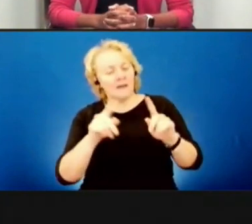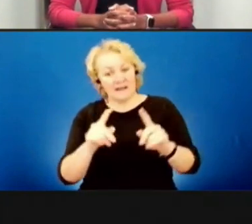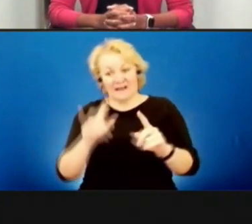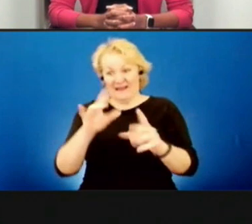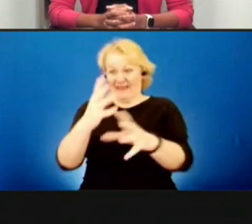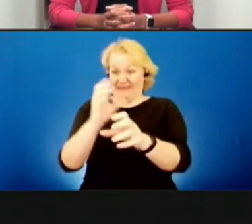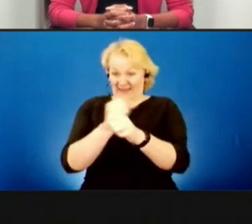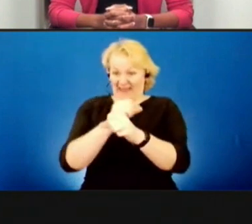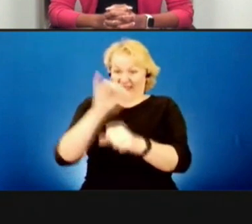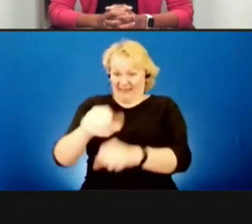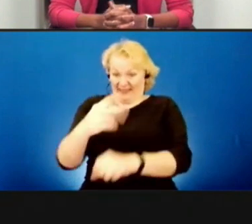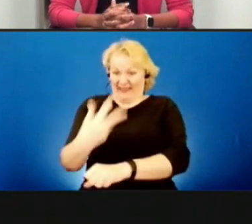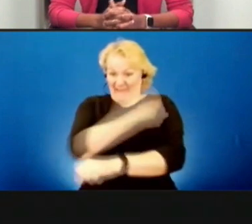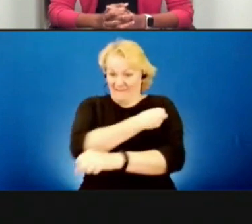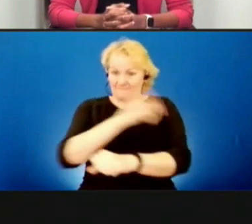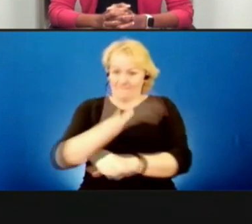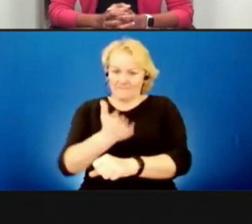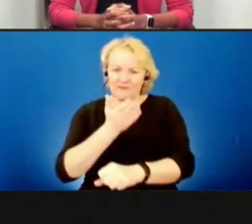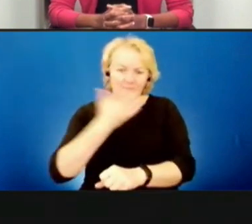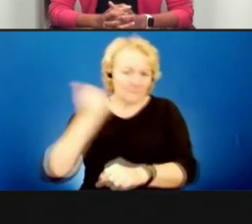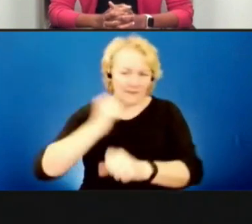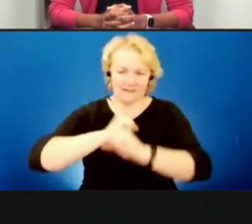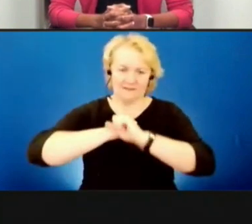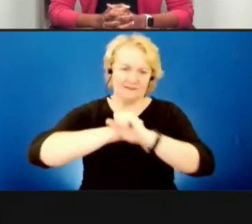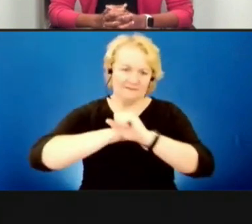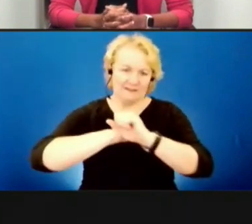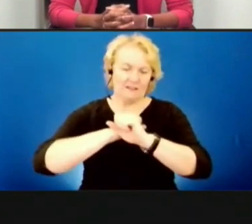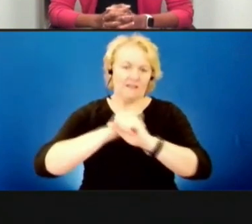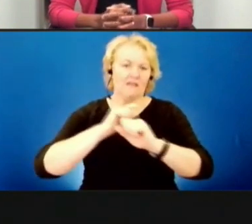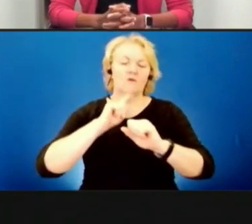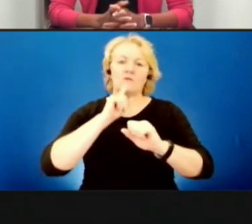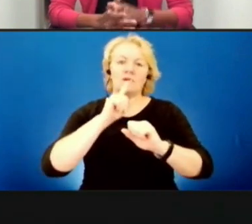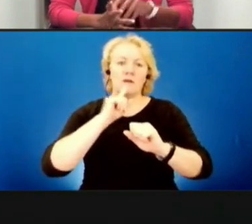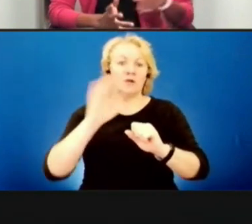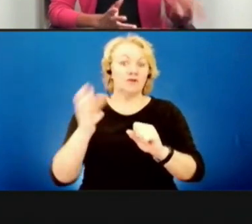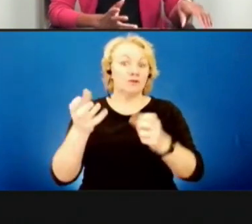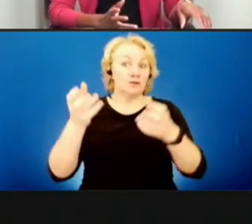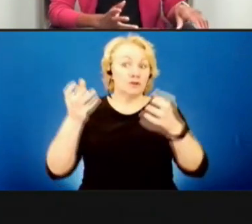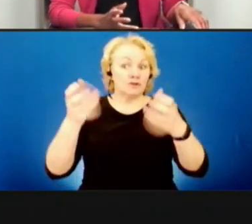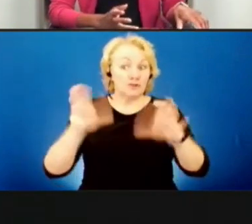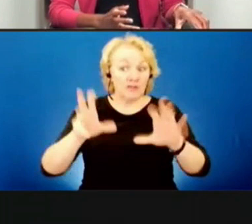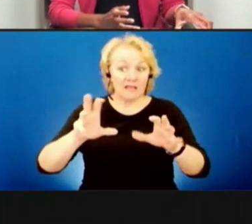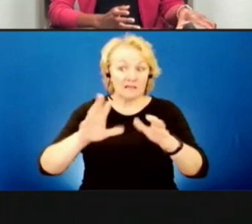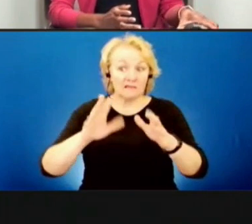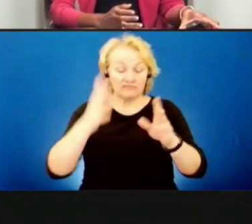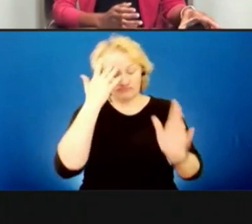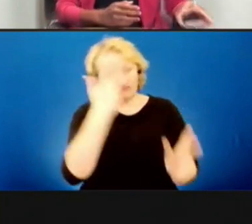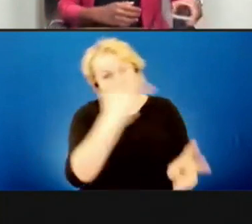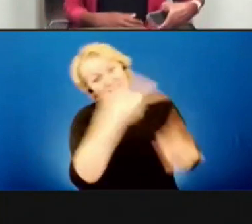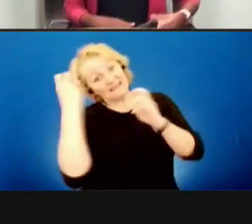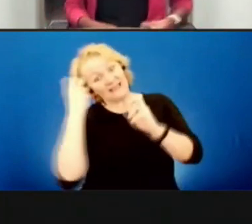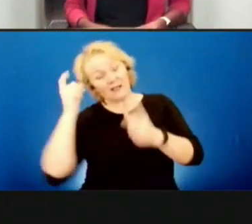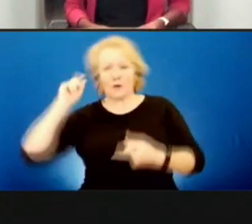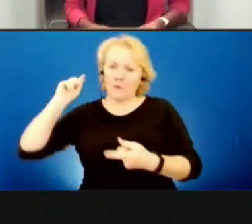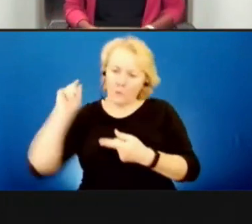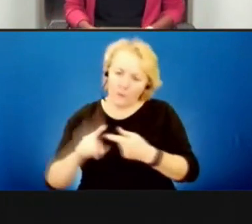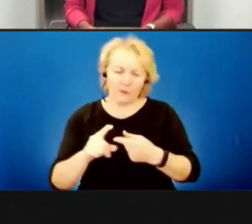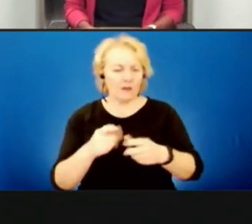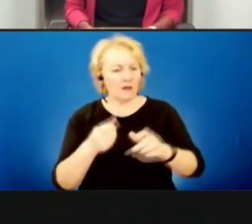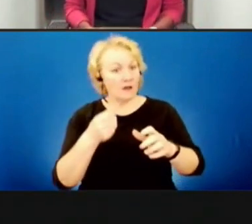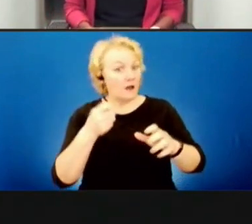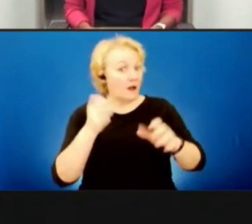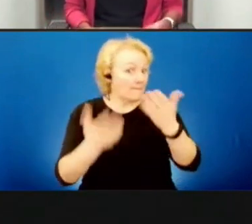best possible defense and significantly reduces your chance of getting extremely sick, being hospitalized,